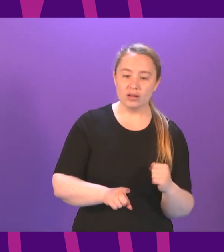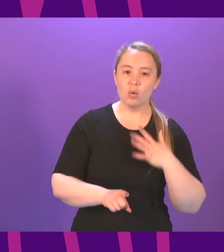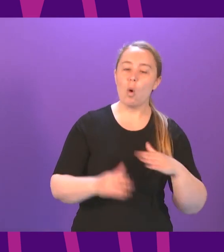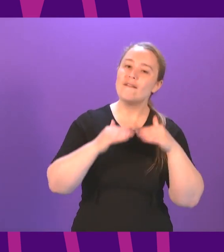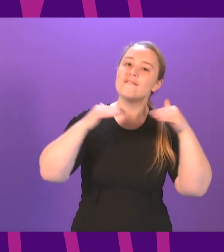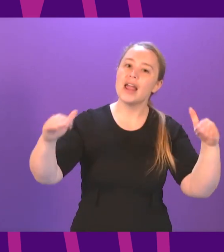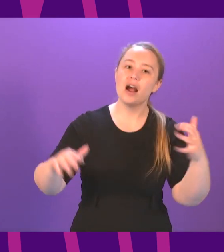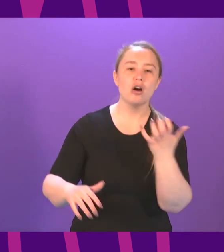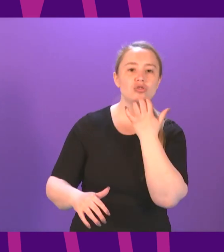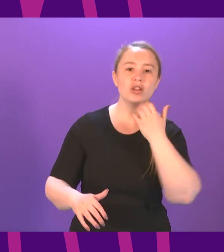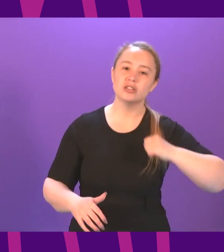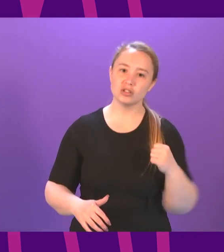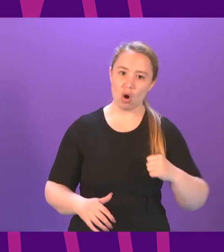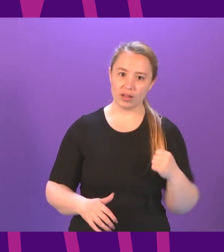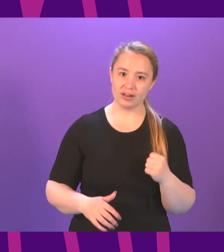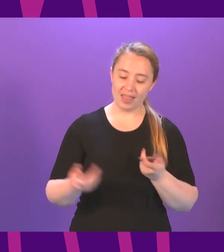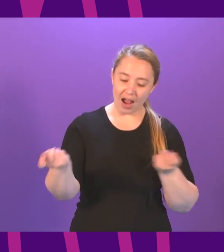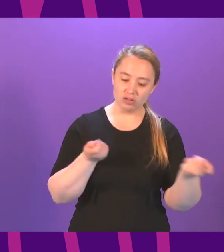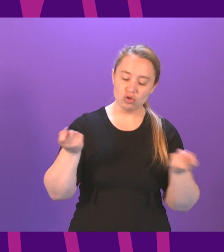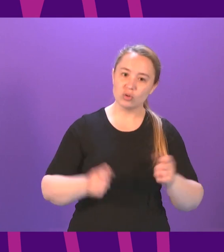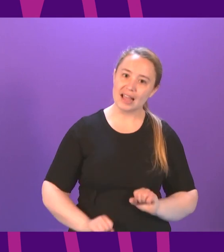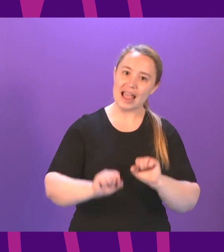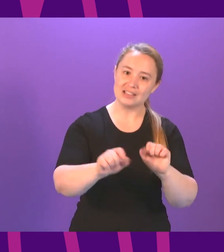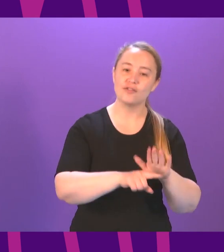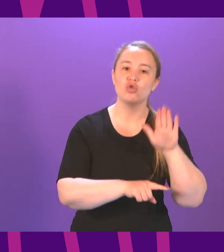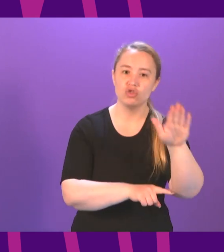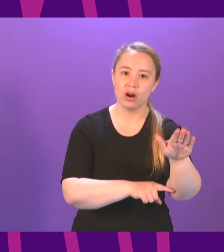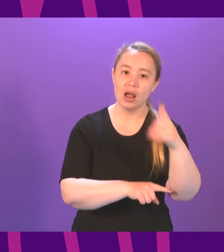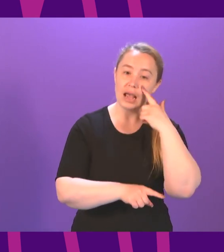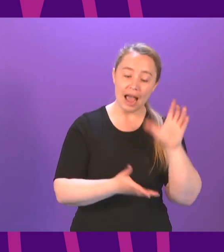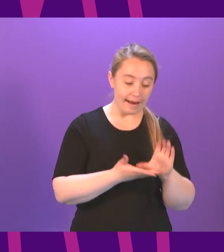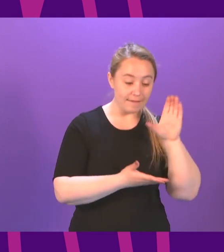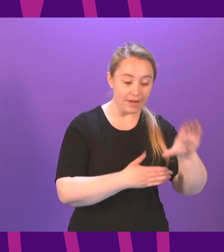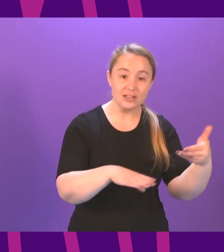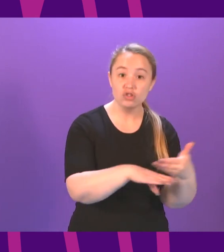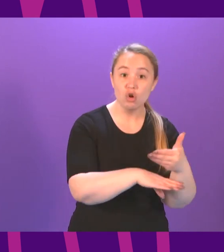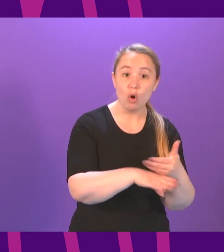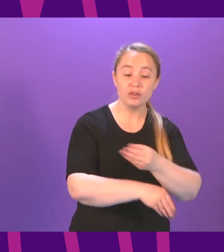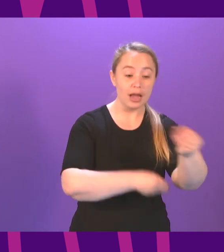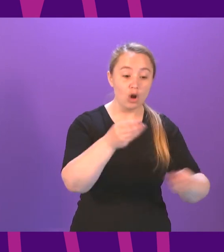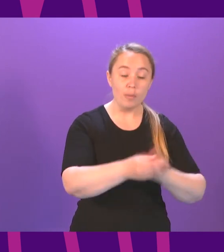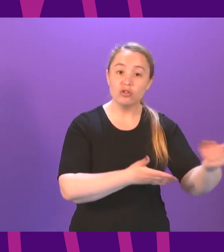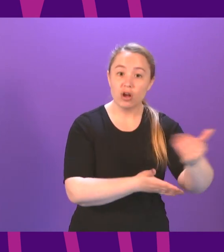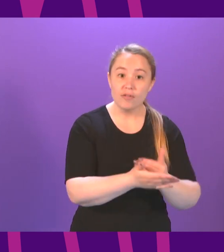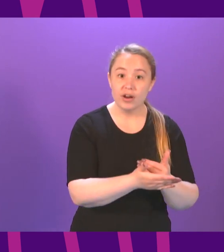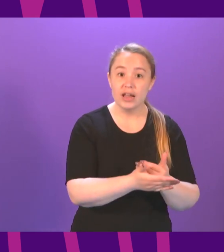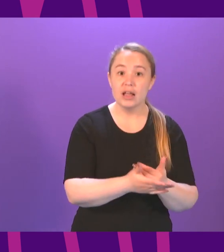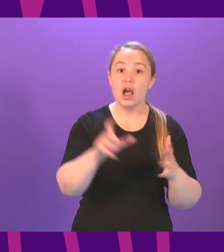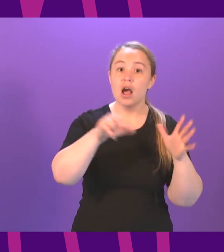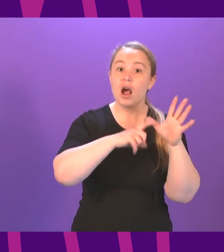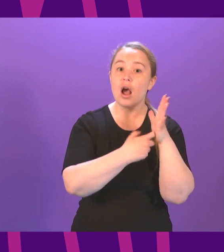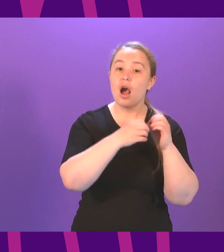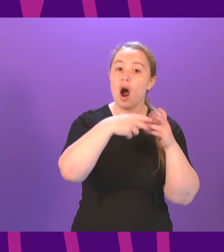green Scotland that is in charge of its own destiny. We can invest in jobs and the economic recovery, reduction of carbon